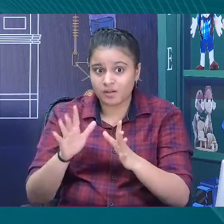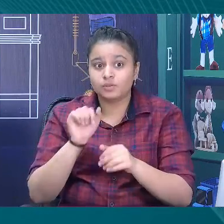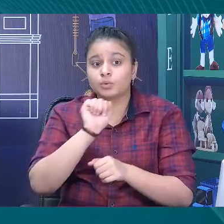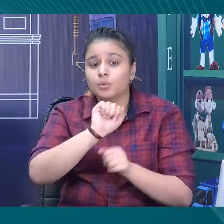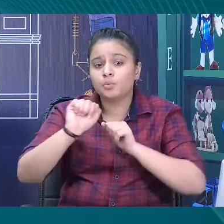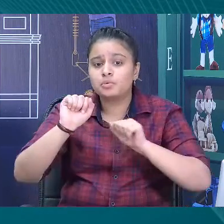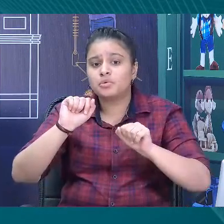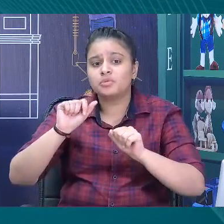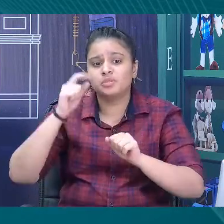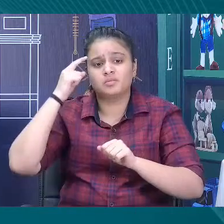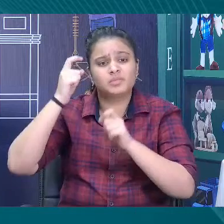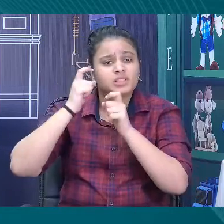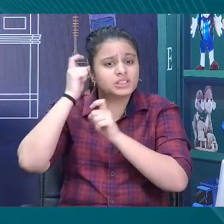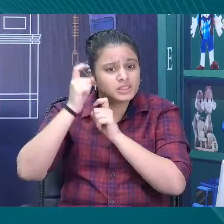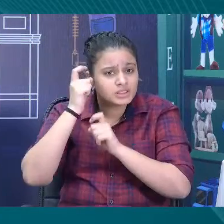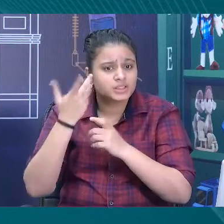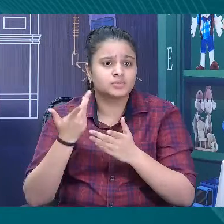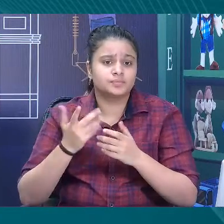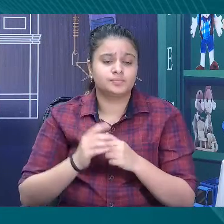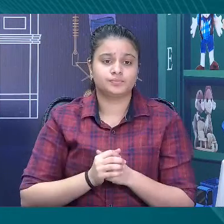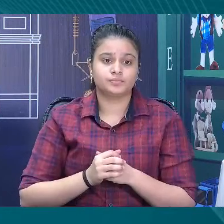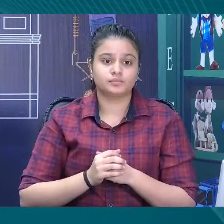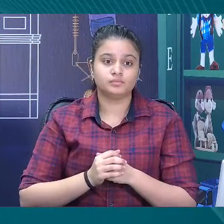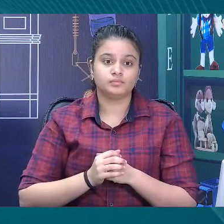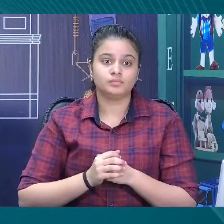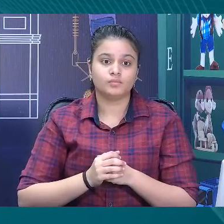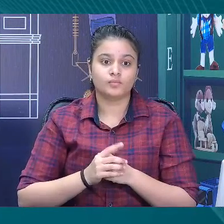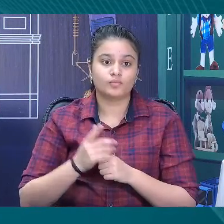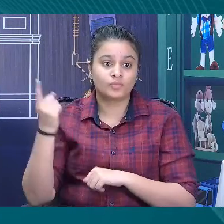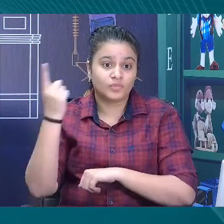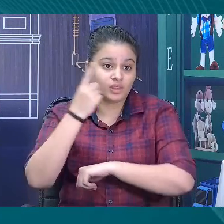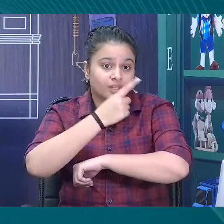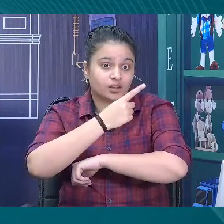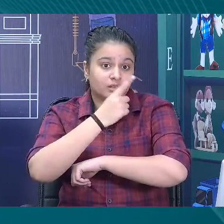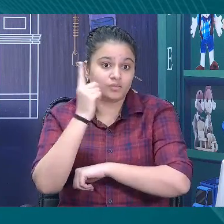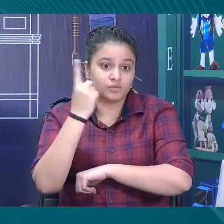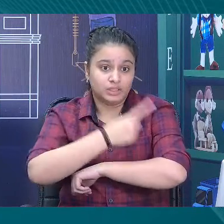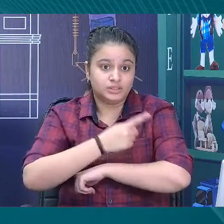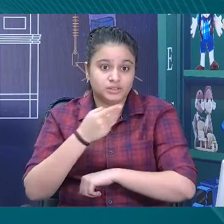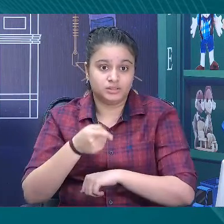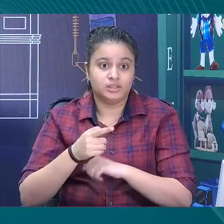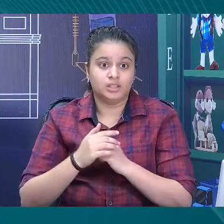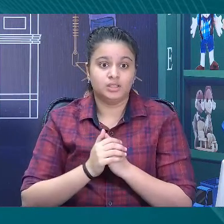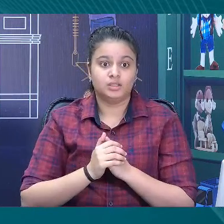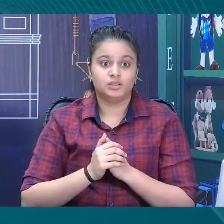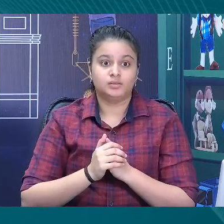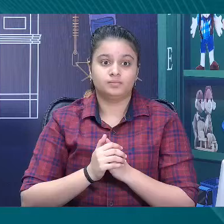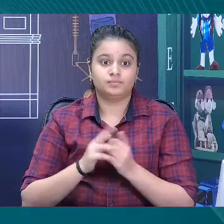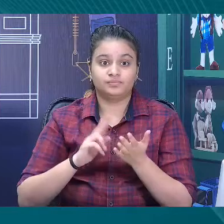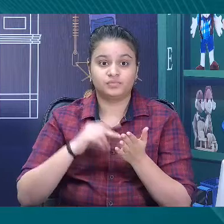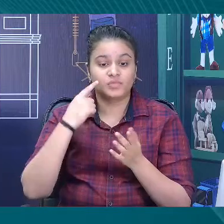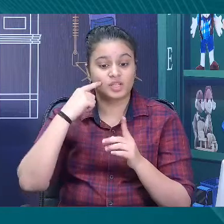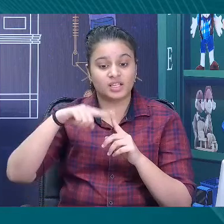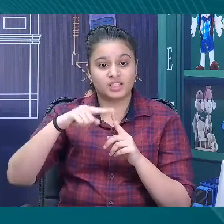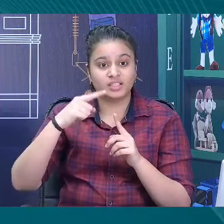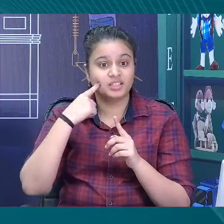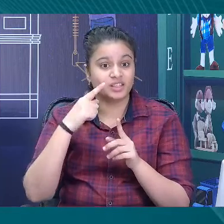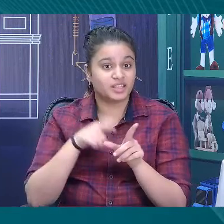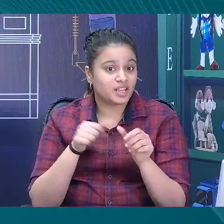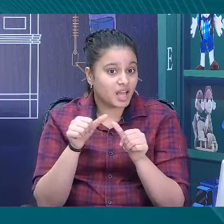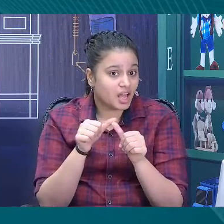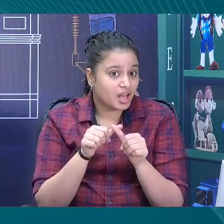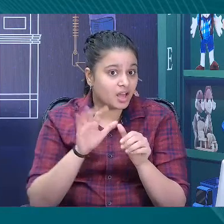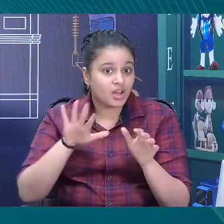just wanted to point out, yes, on the first day, both Nitya and the other self-advocate